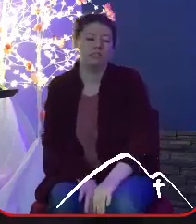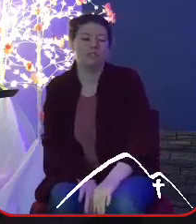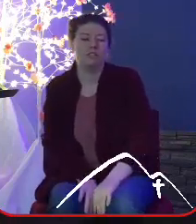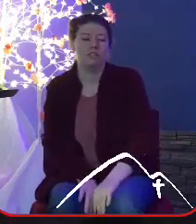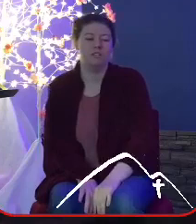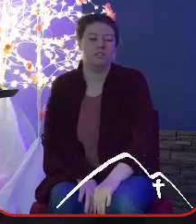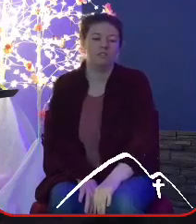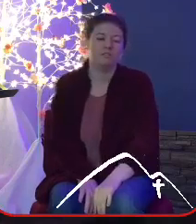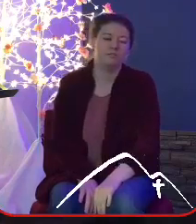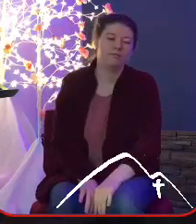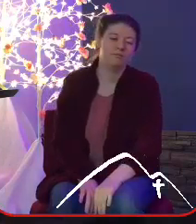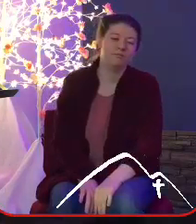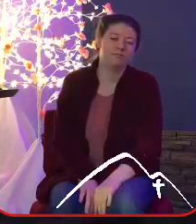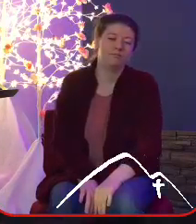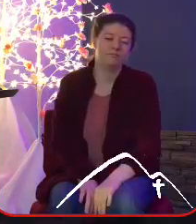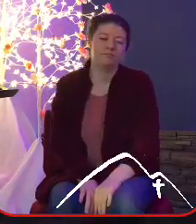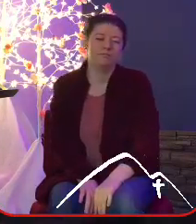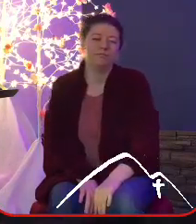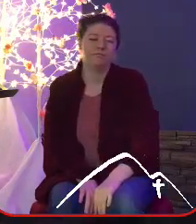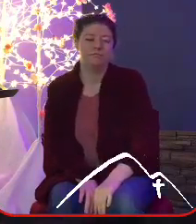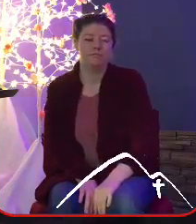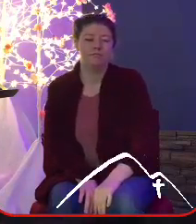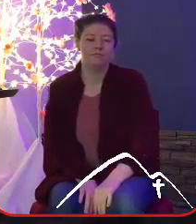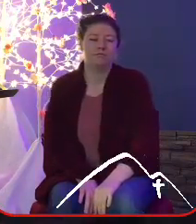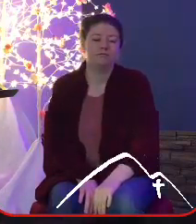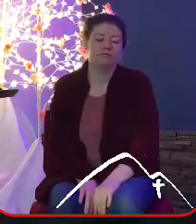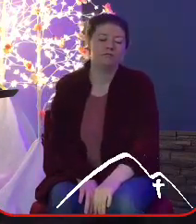child of God.